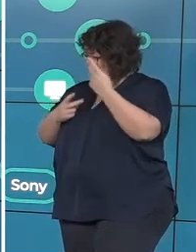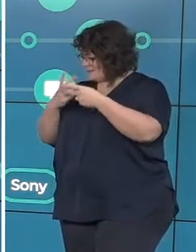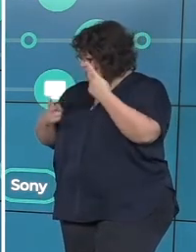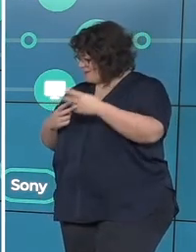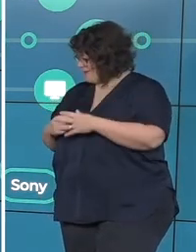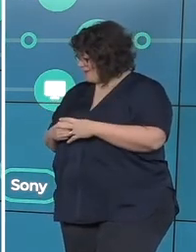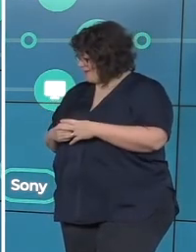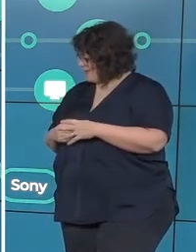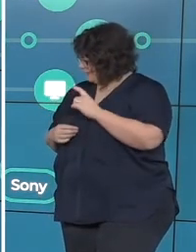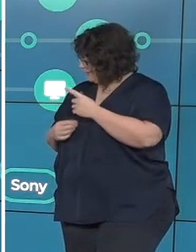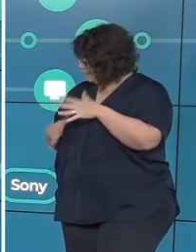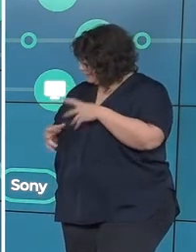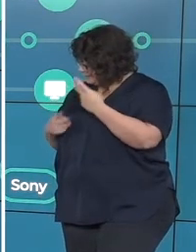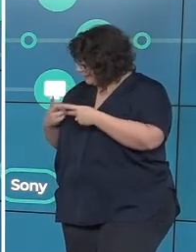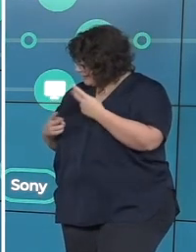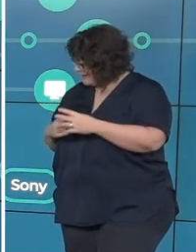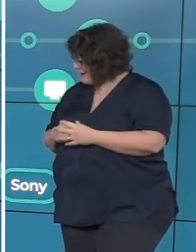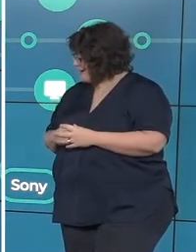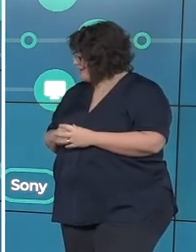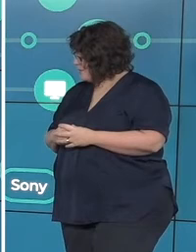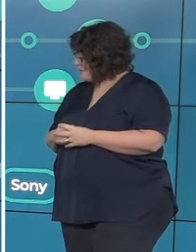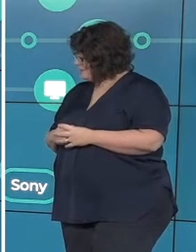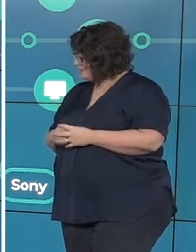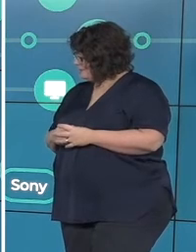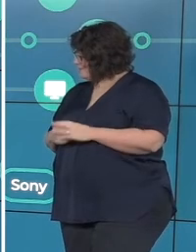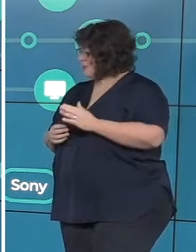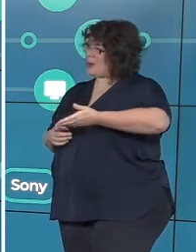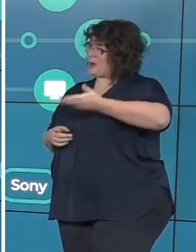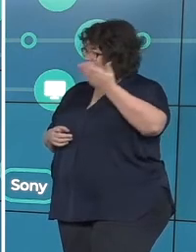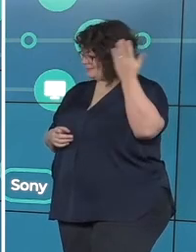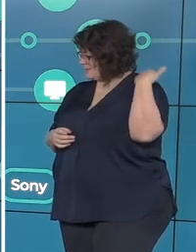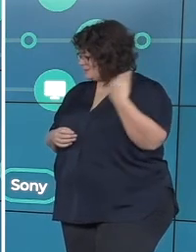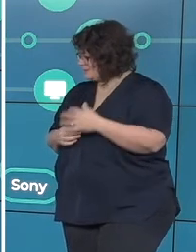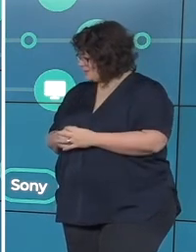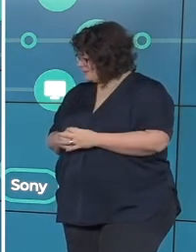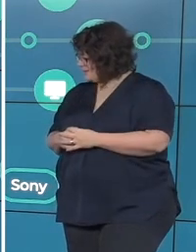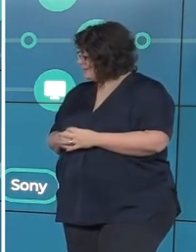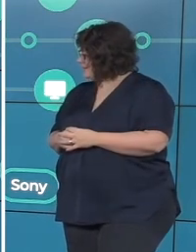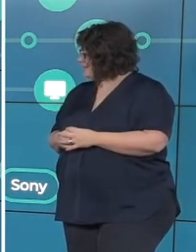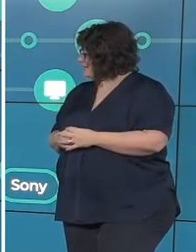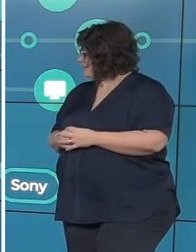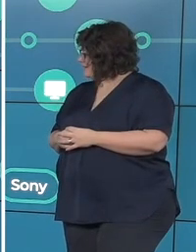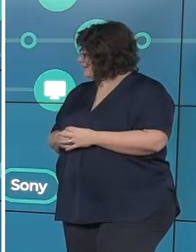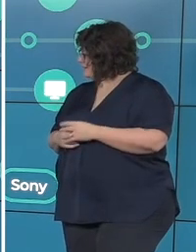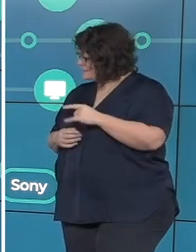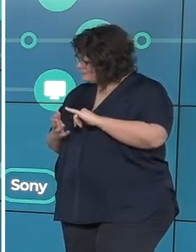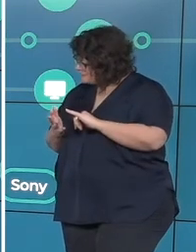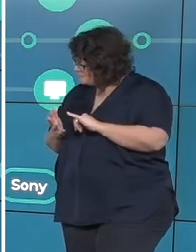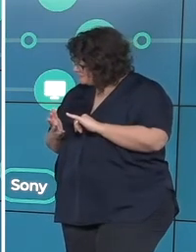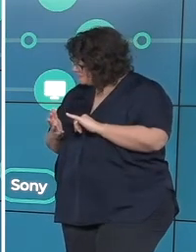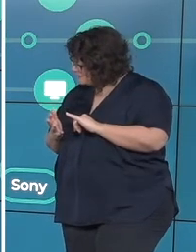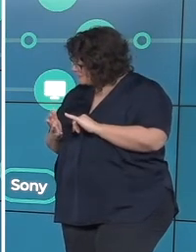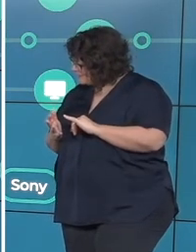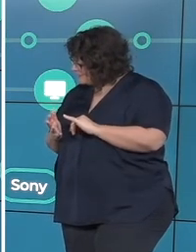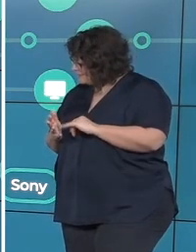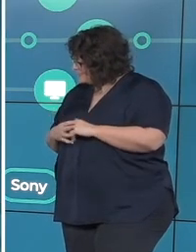and karaoke. Lots of lullabies, yeah. Sarah? Oh gosh, I don't know. There was a point I wanted to be a